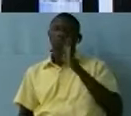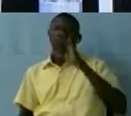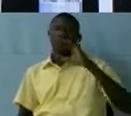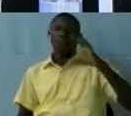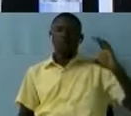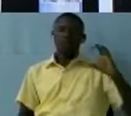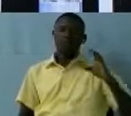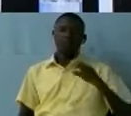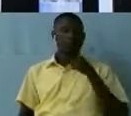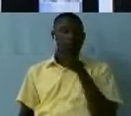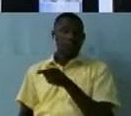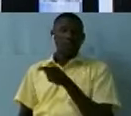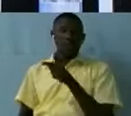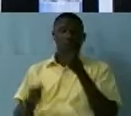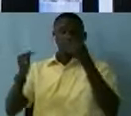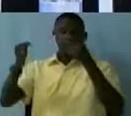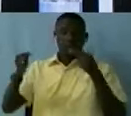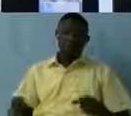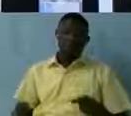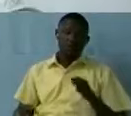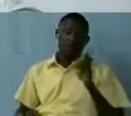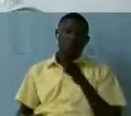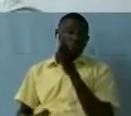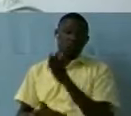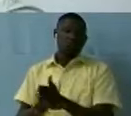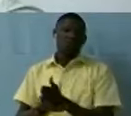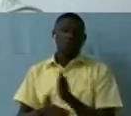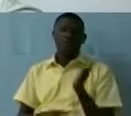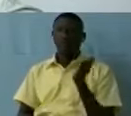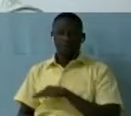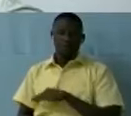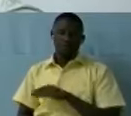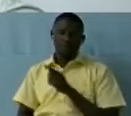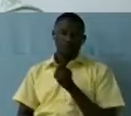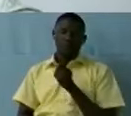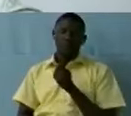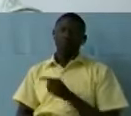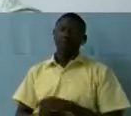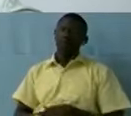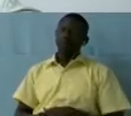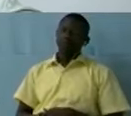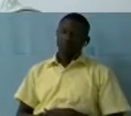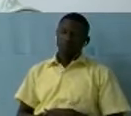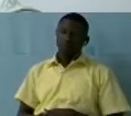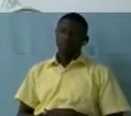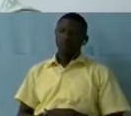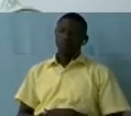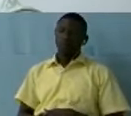Ni manke to nyati. By the way, if the TRRC is investigating